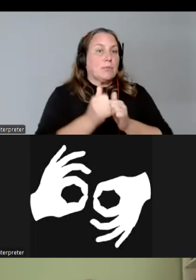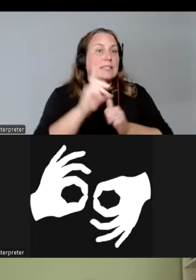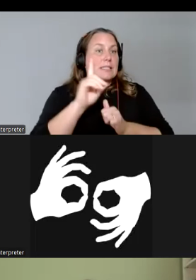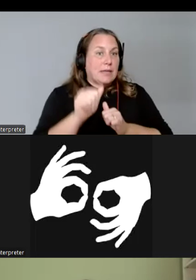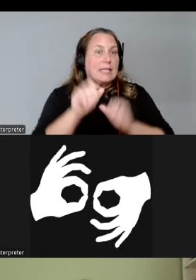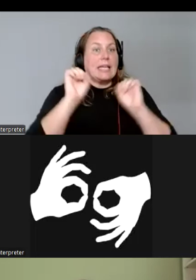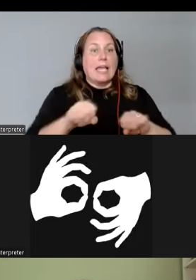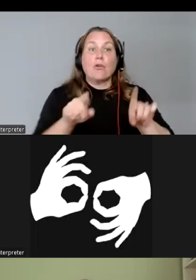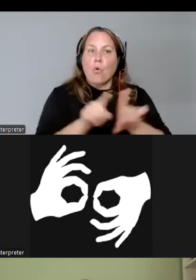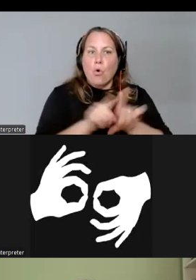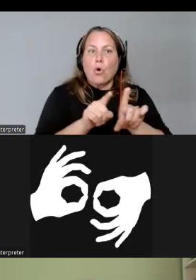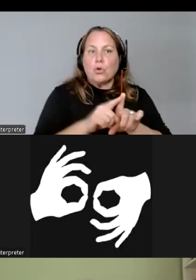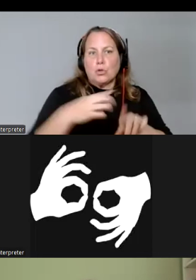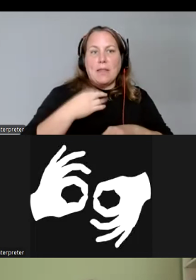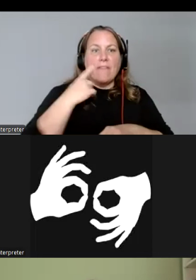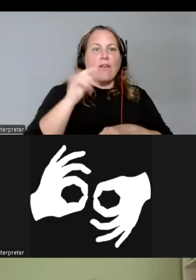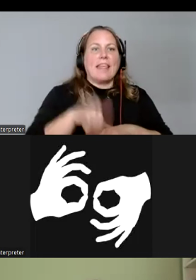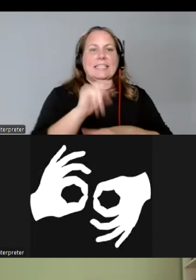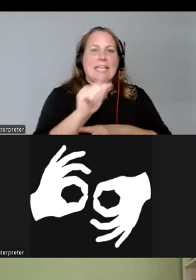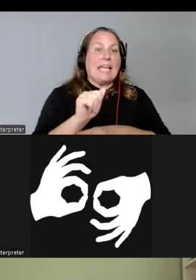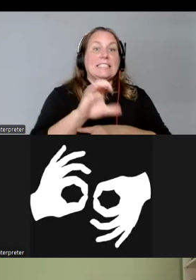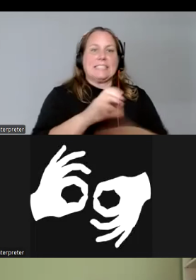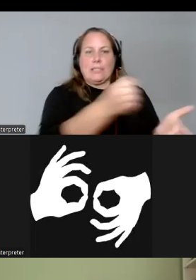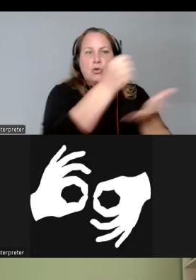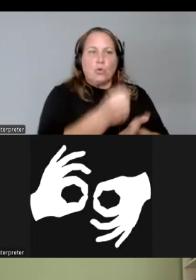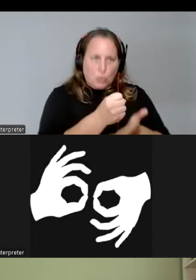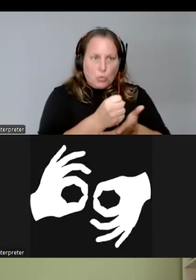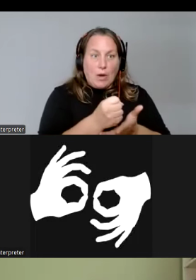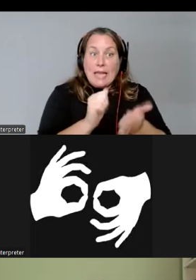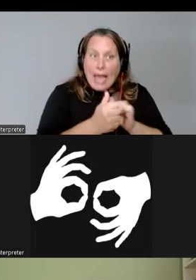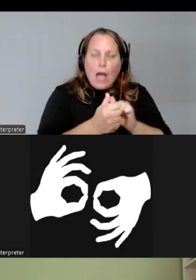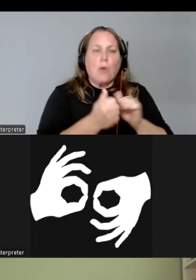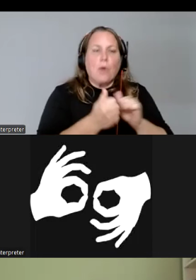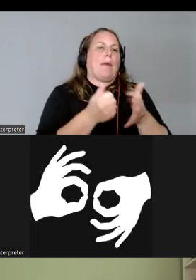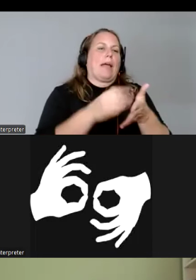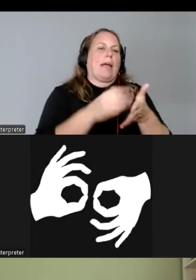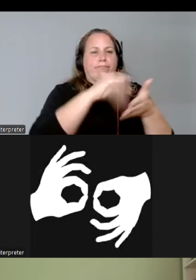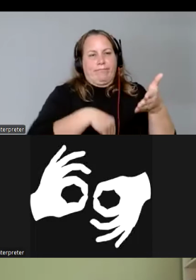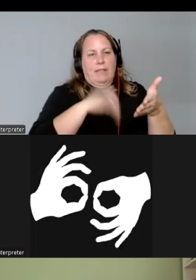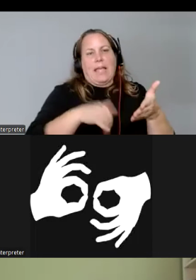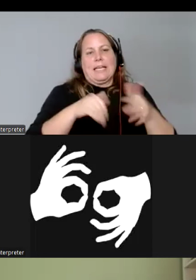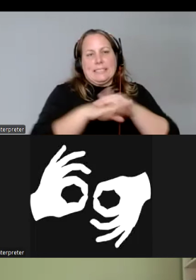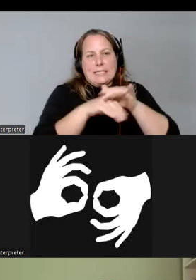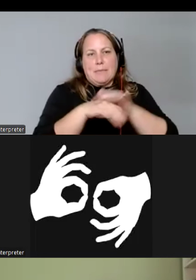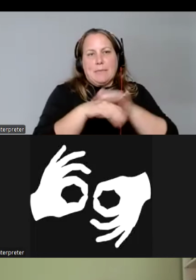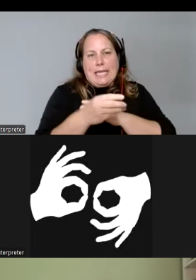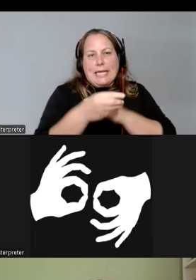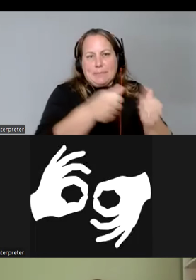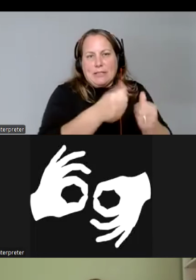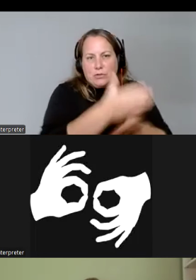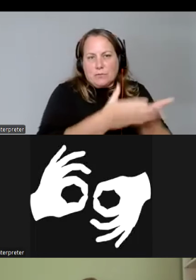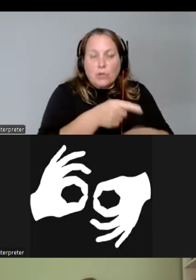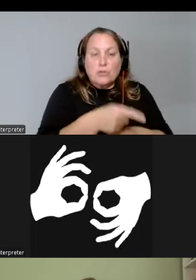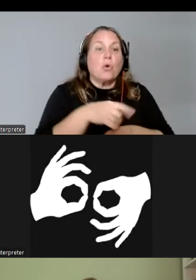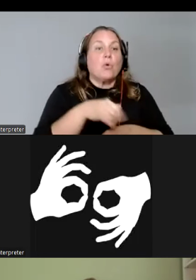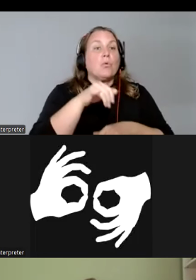expenses section of the application and including the requisite information in their budget. A TC accessibility grant will provide up